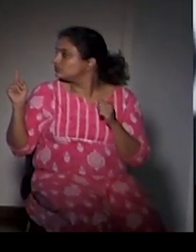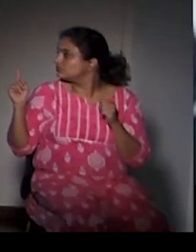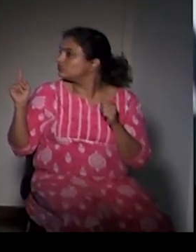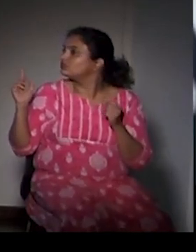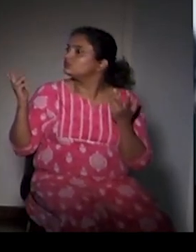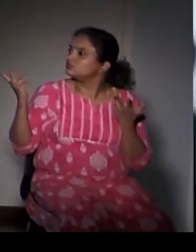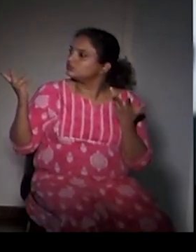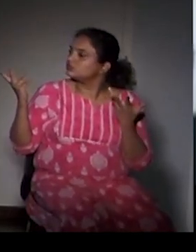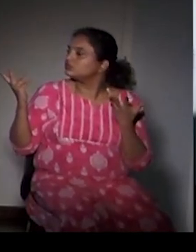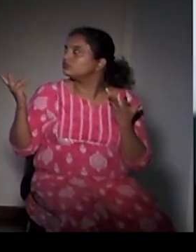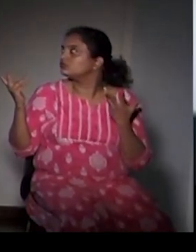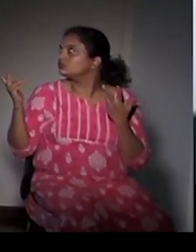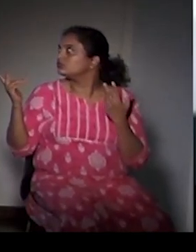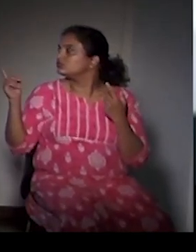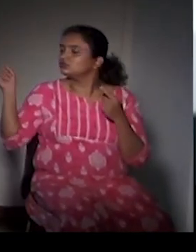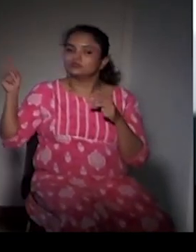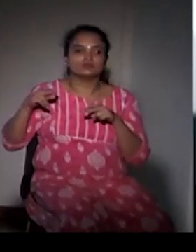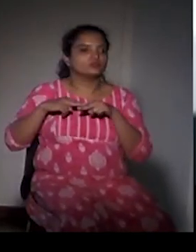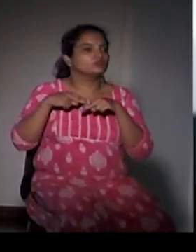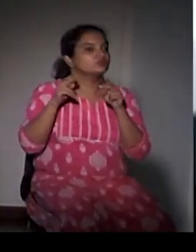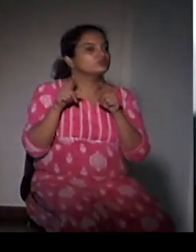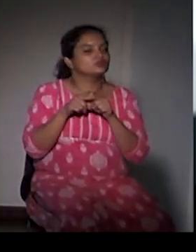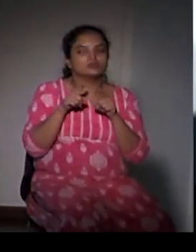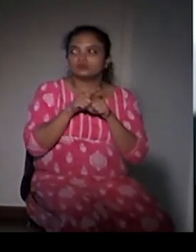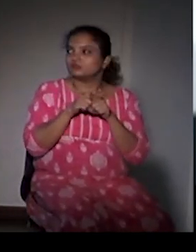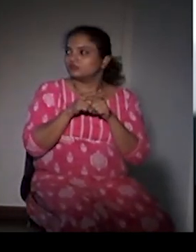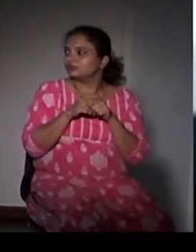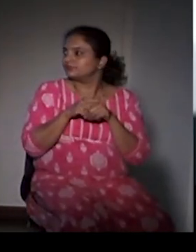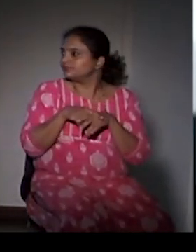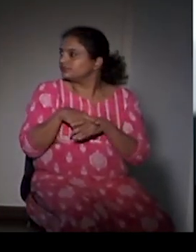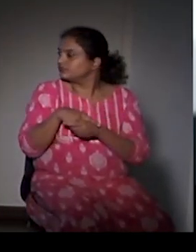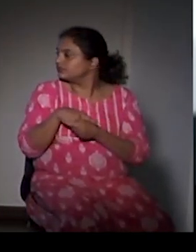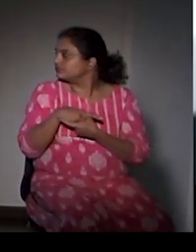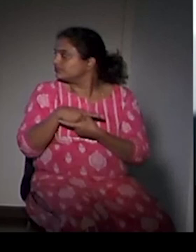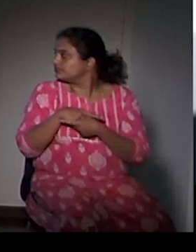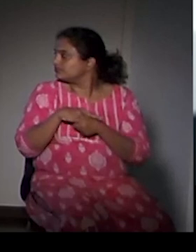So finally, the